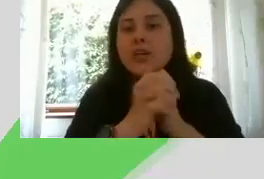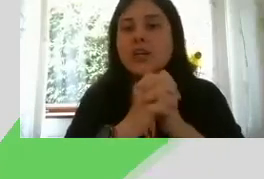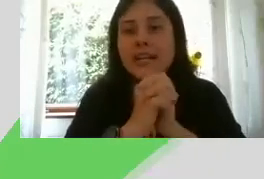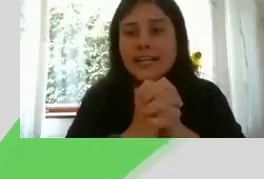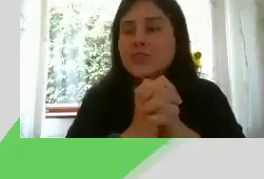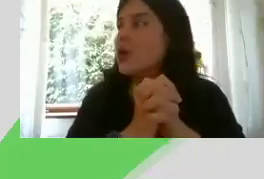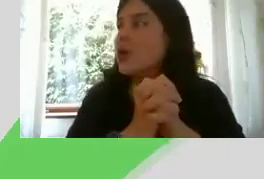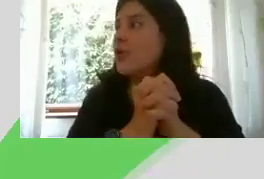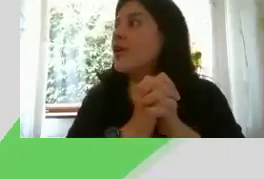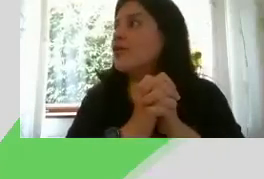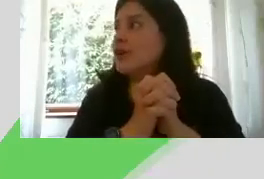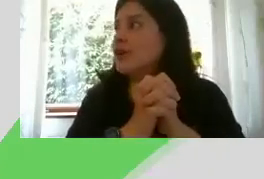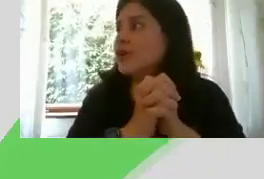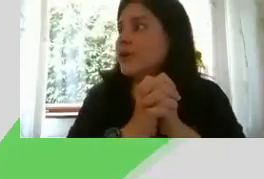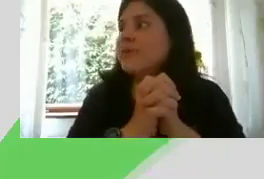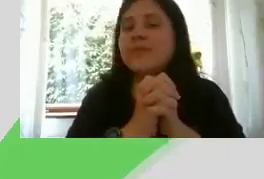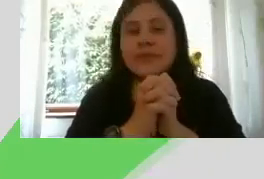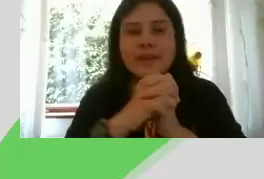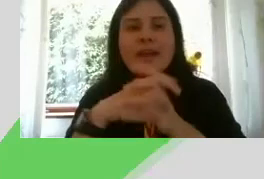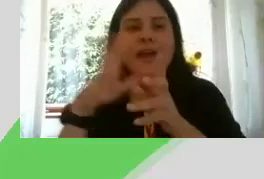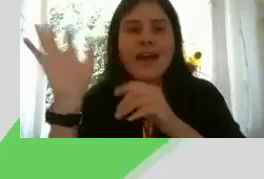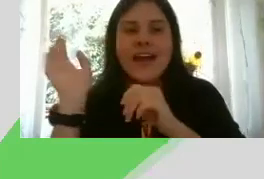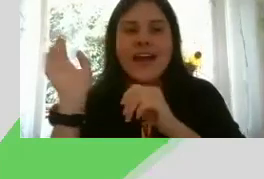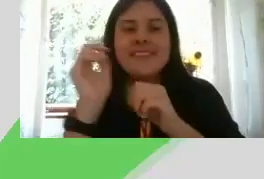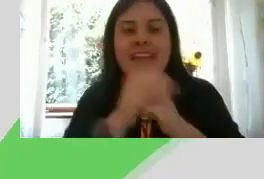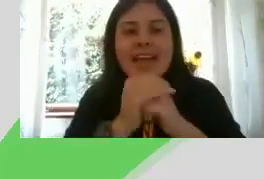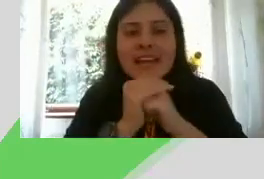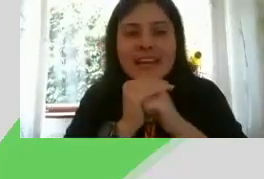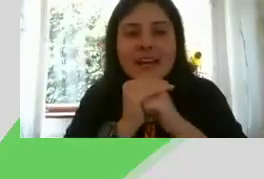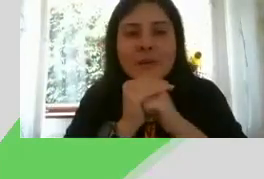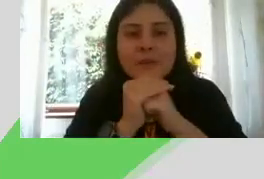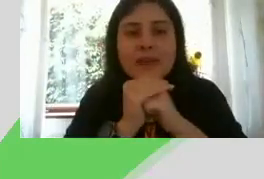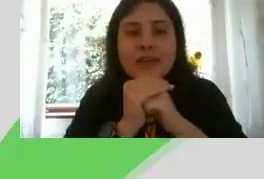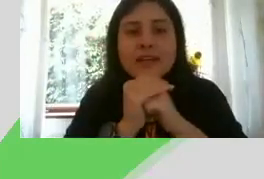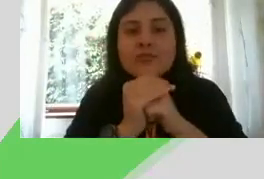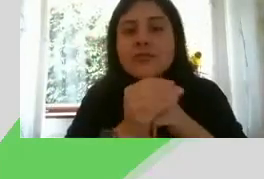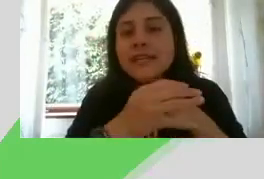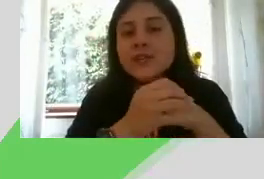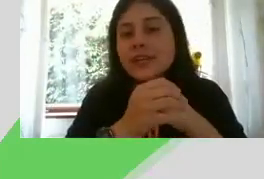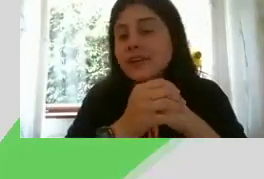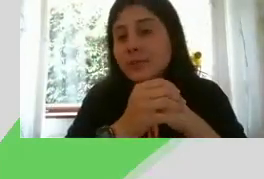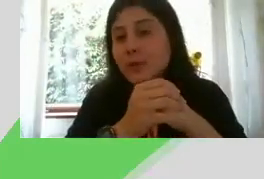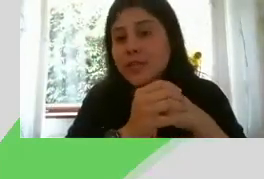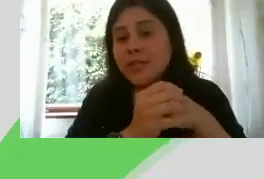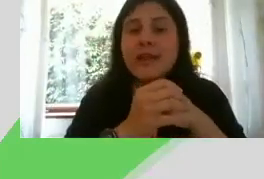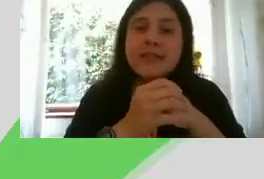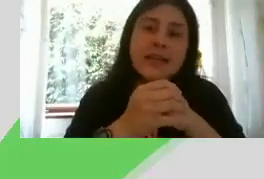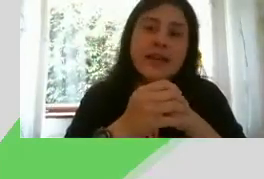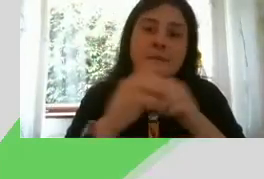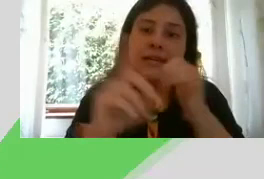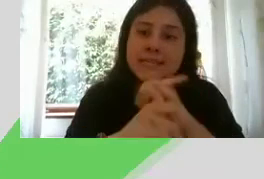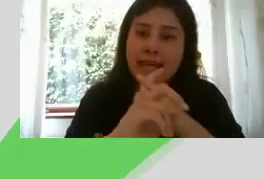And so learn that song for you. And then read or give a report